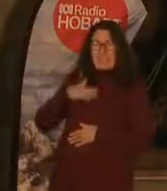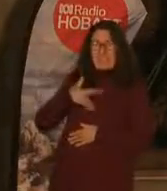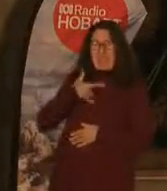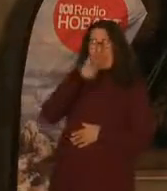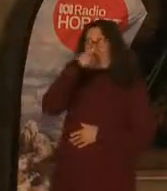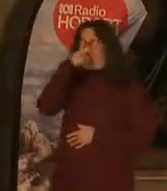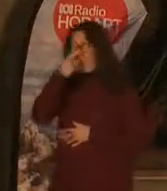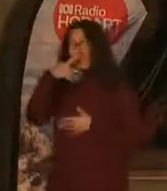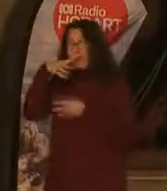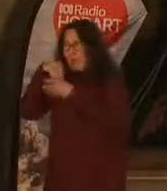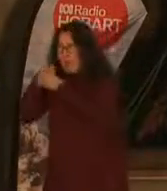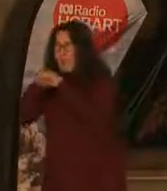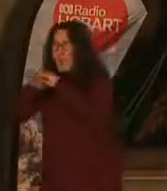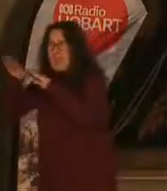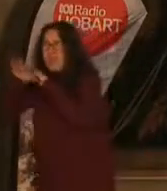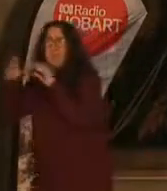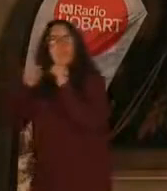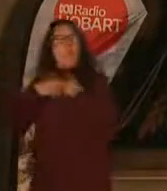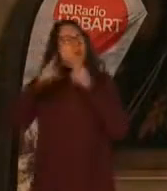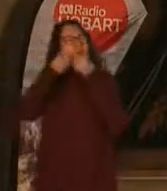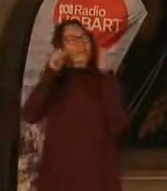academic system